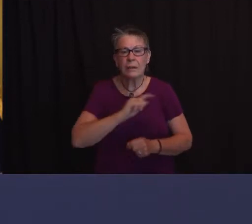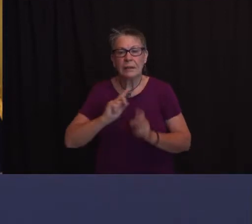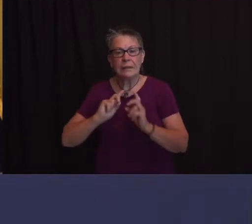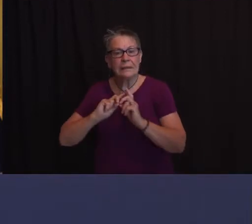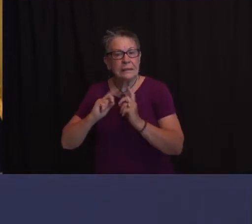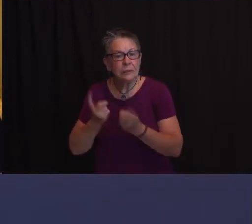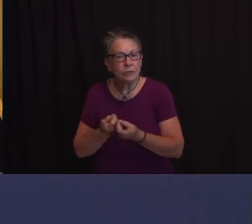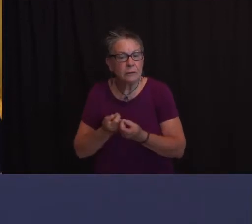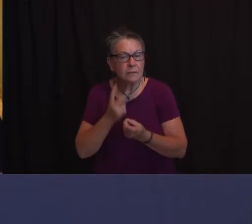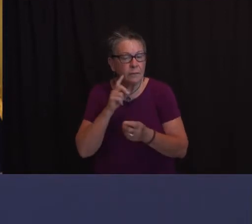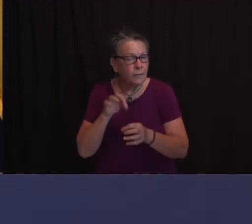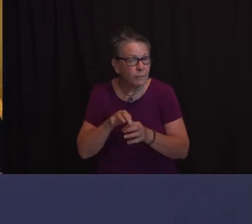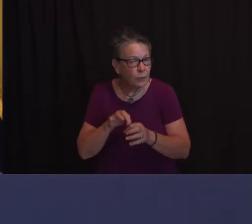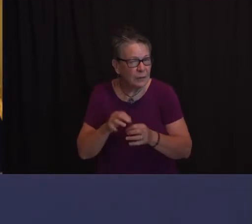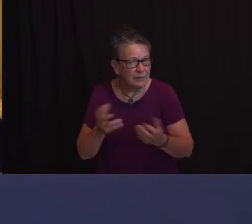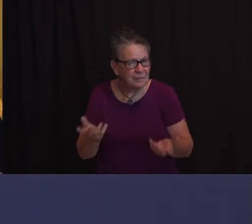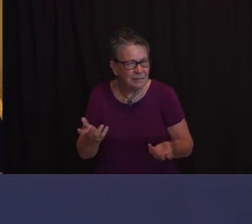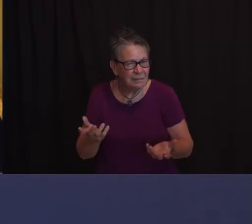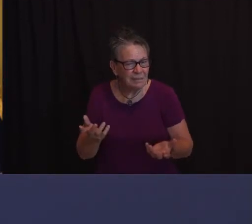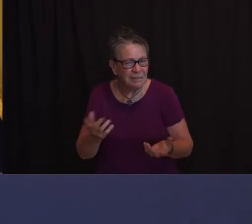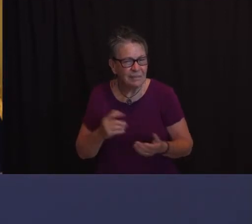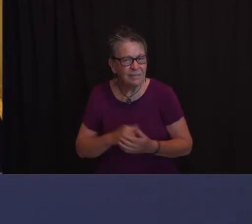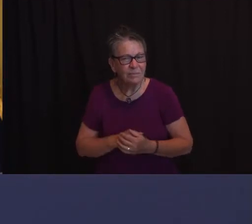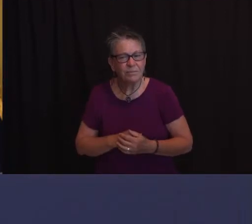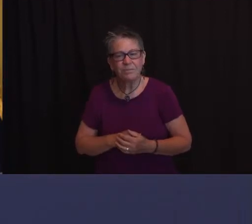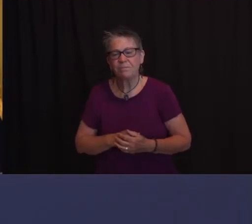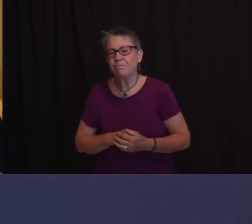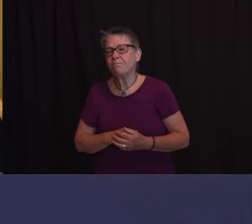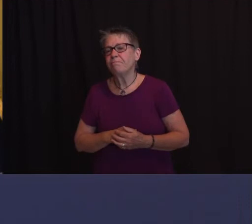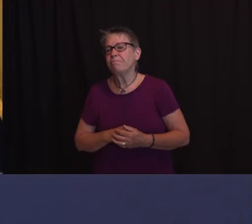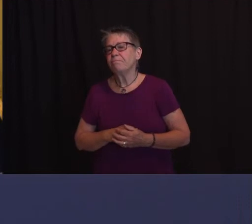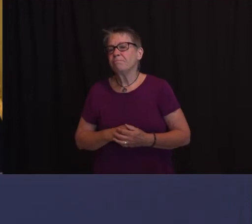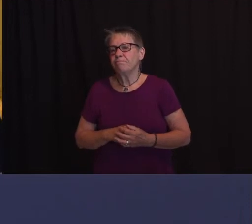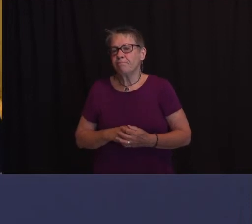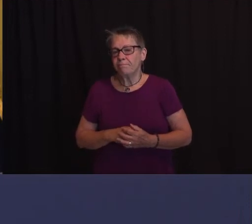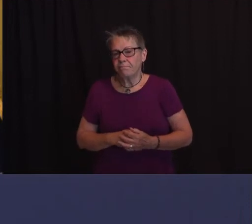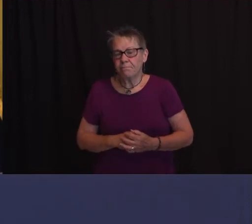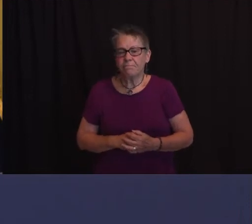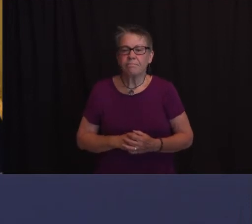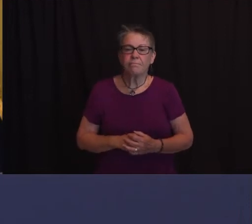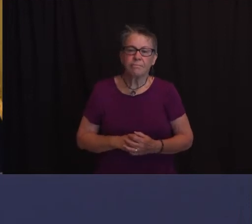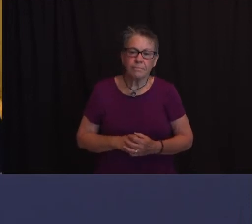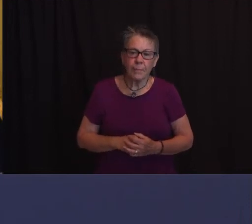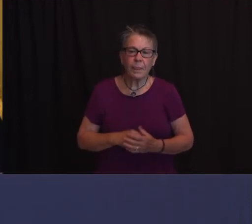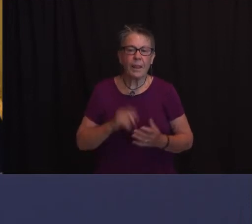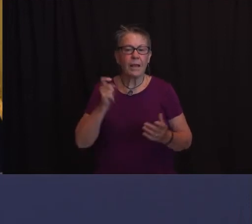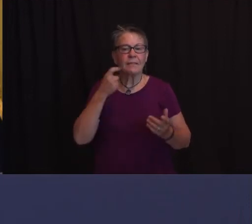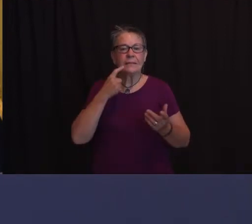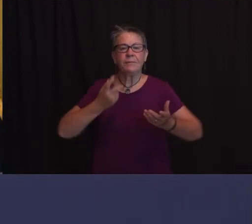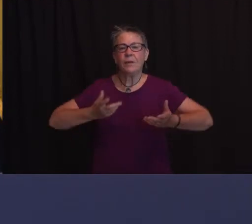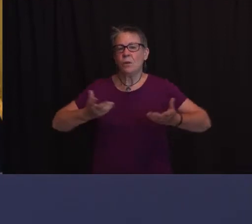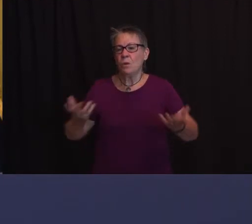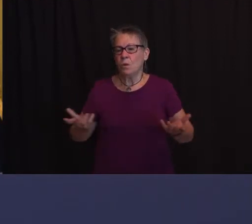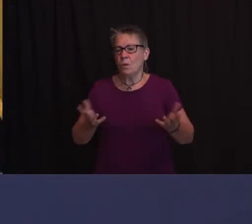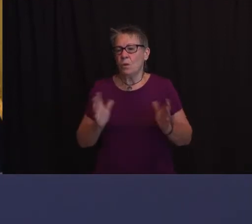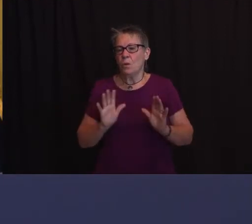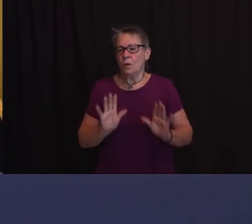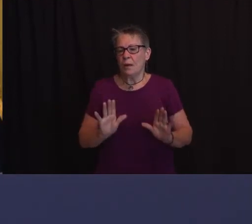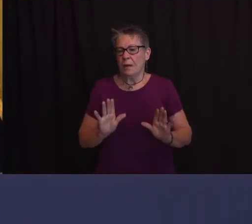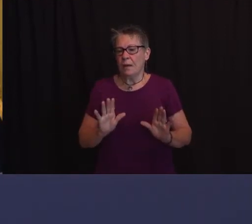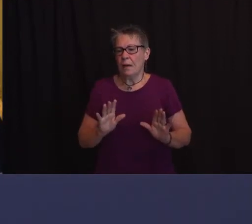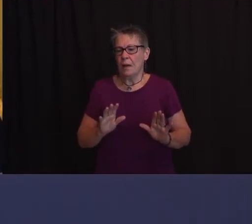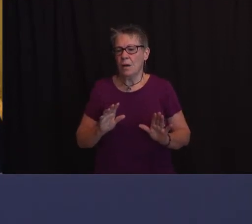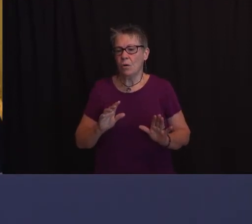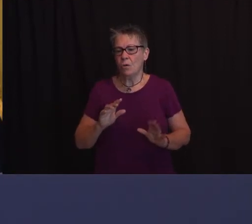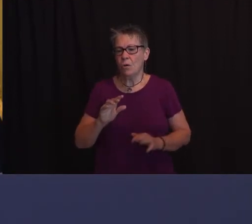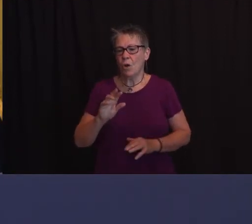I don't know that I've got, I'm not, as I approach your first question about ranked choice voting, I don't come in like